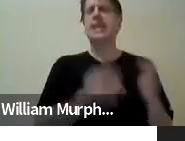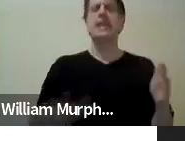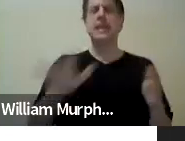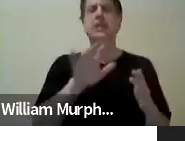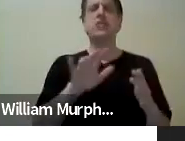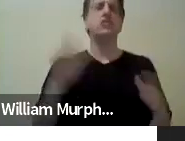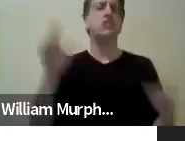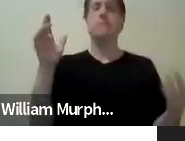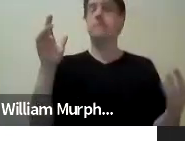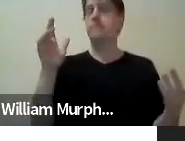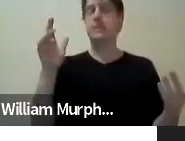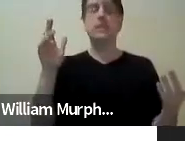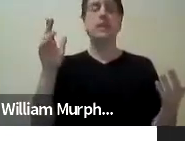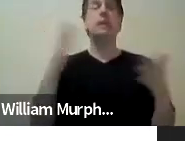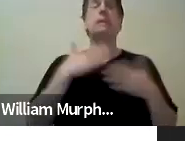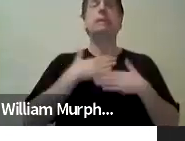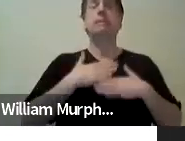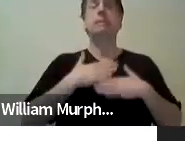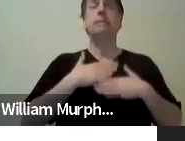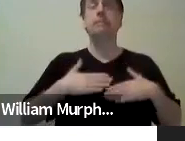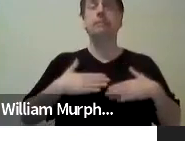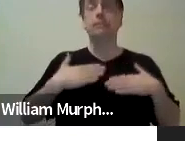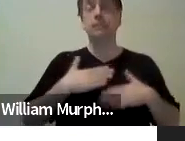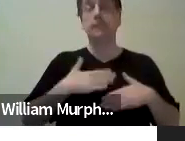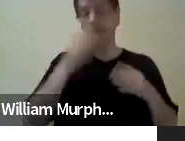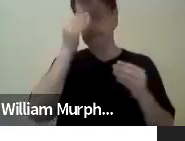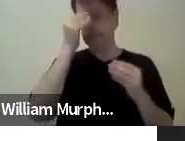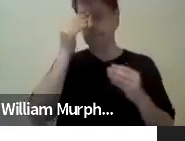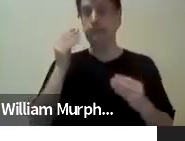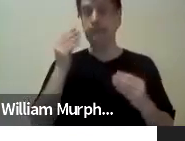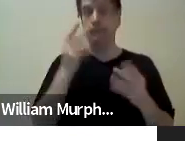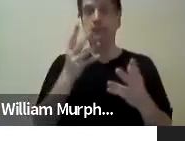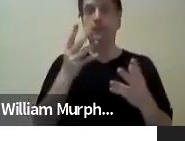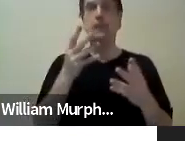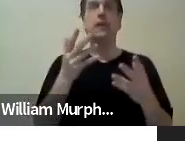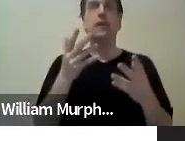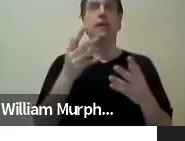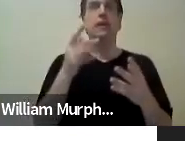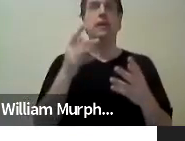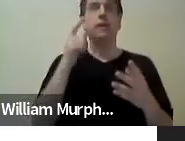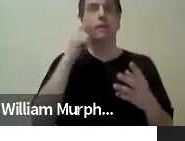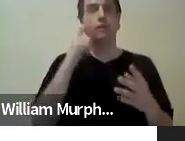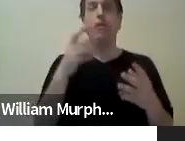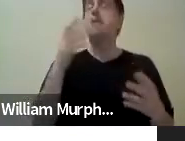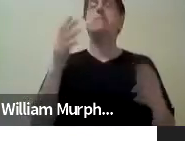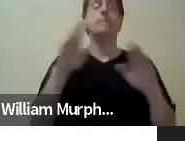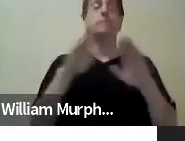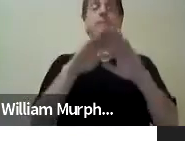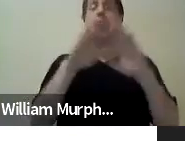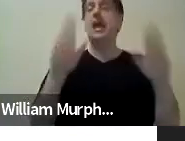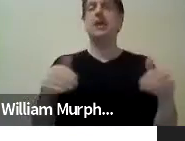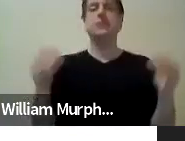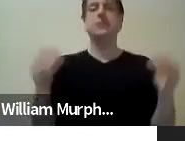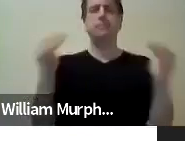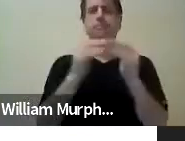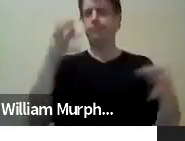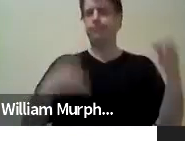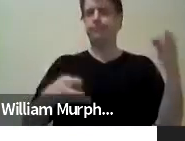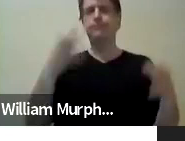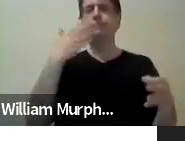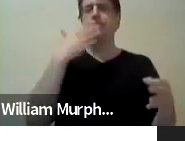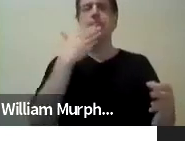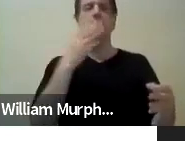residents, to please report it in order for housing justice to happen. Thank you,